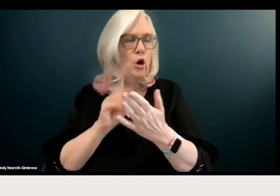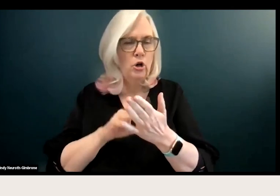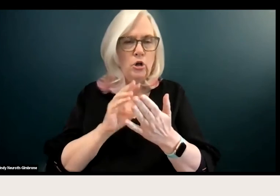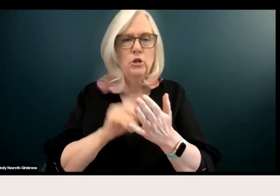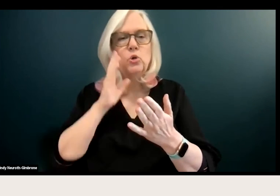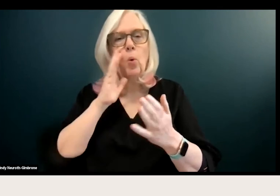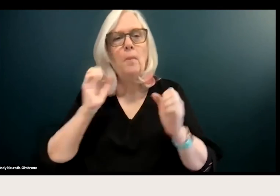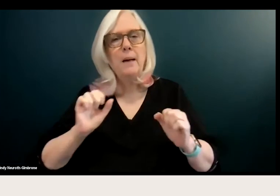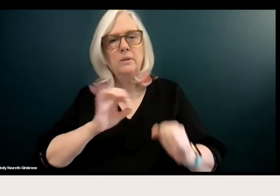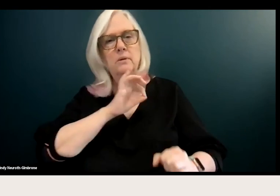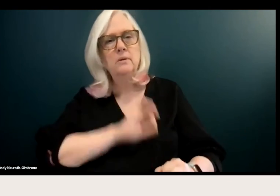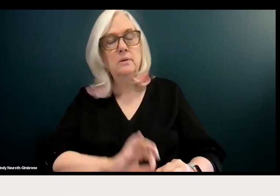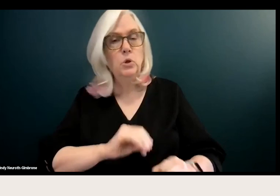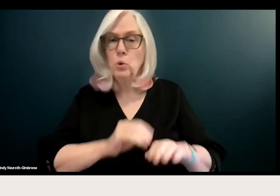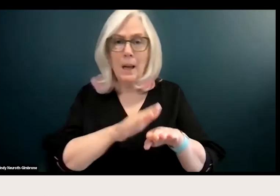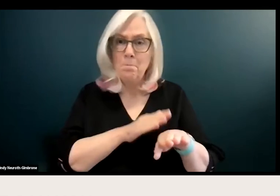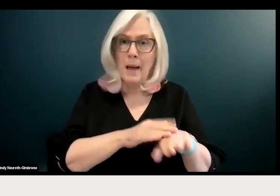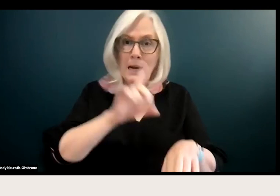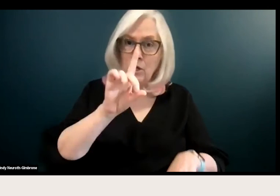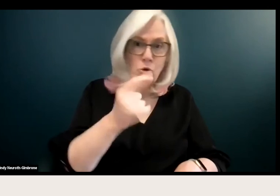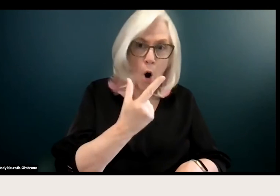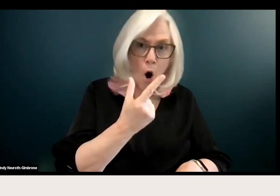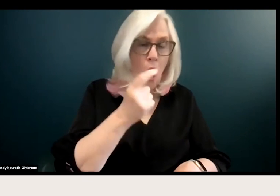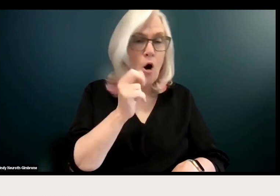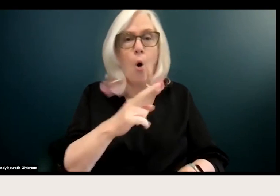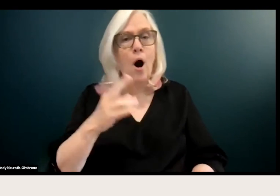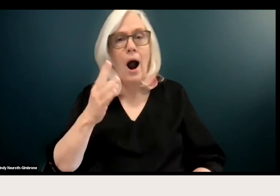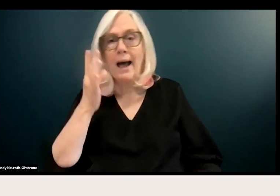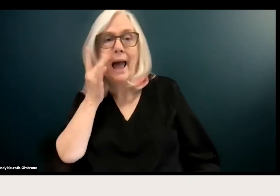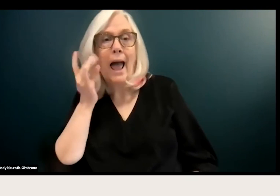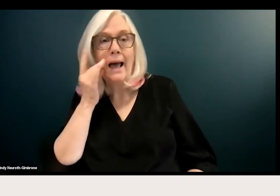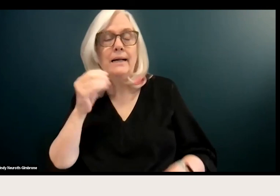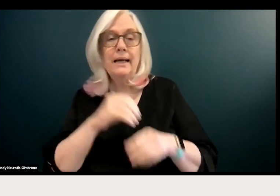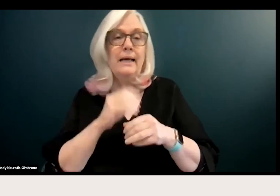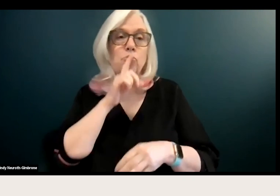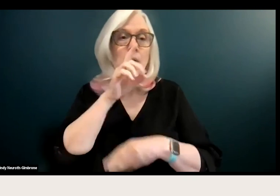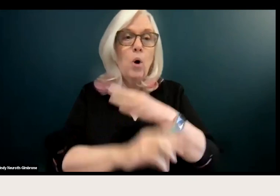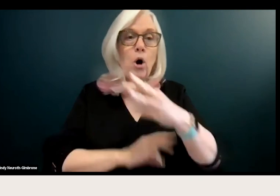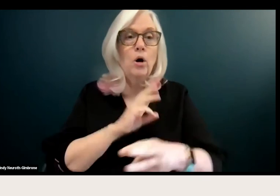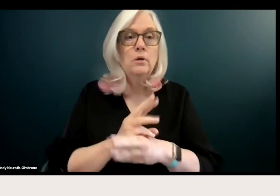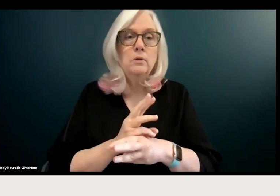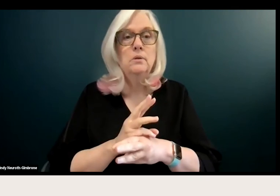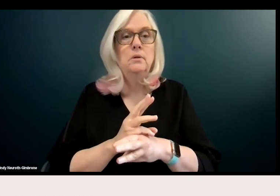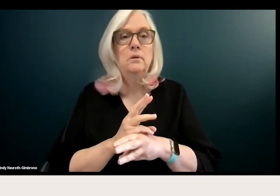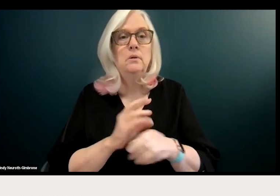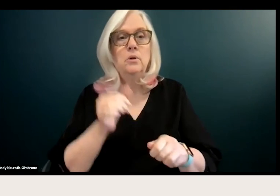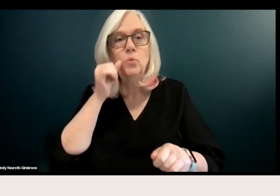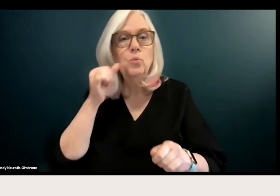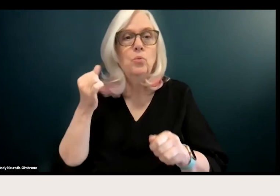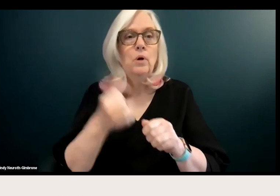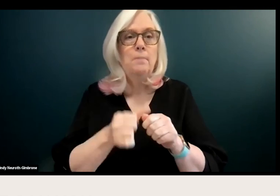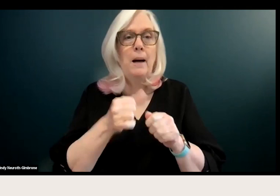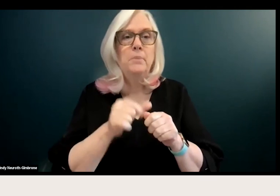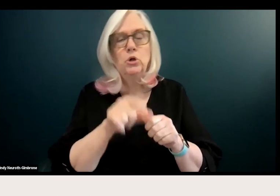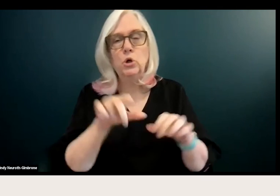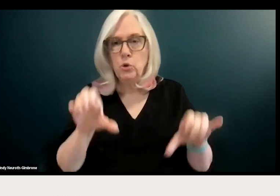Pet a dog. You can also pet a cat if you choose. In reality, take a breath, realize Rome wasn't built in a day. If you're doing